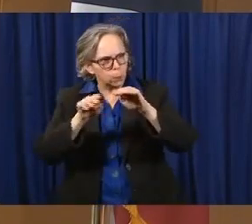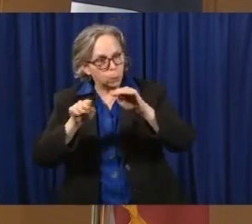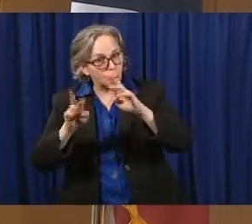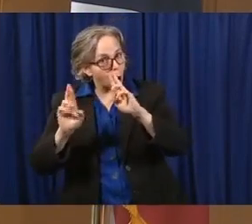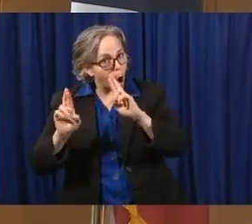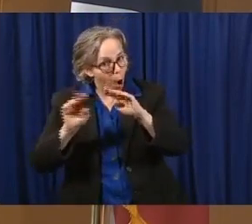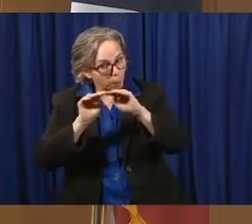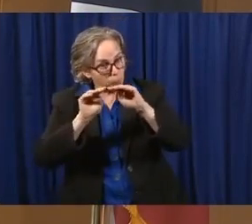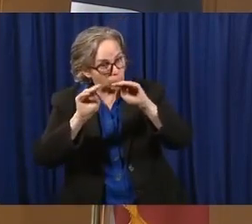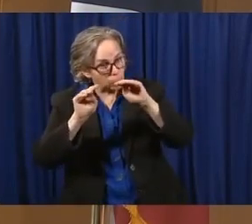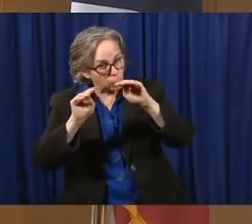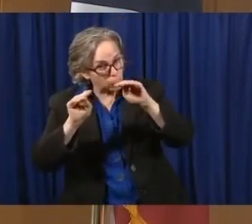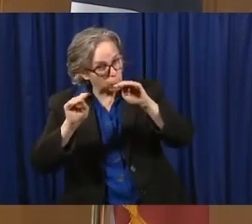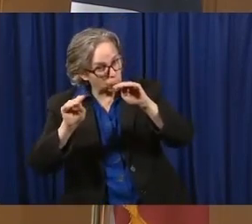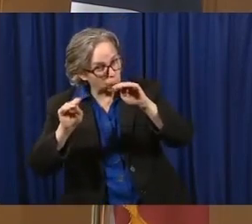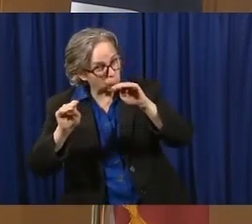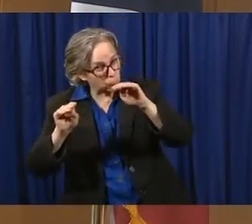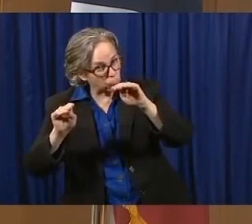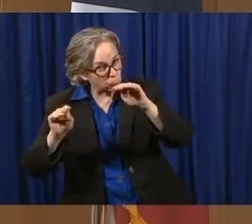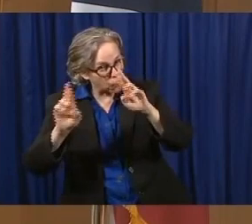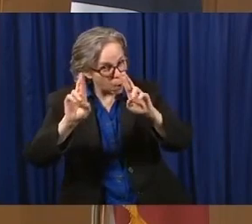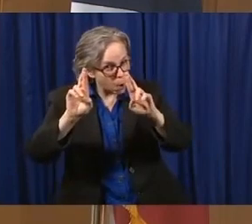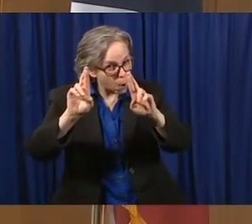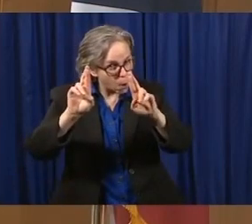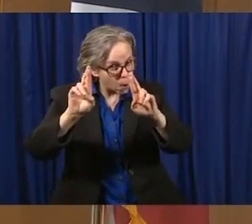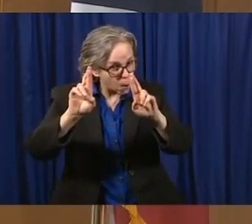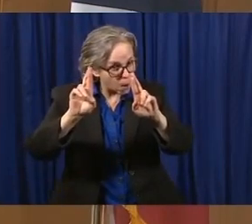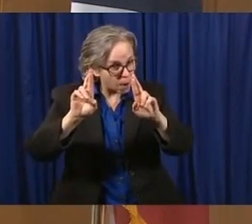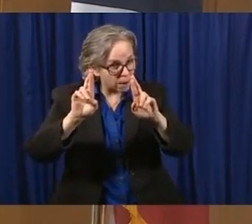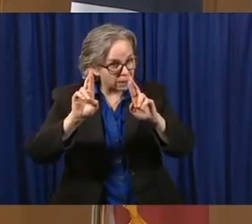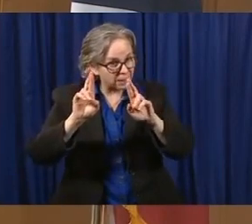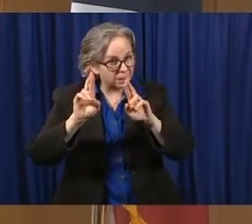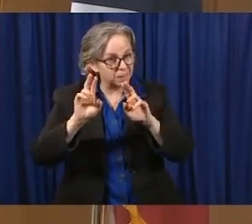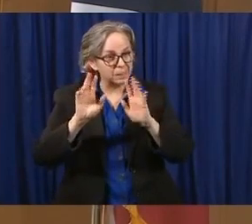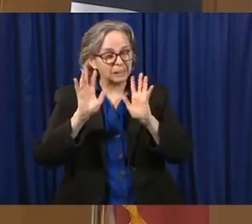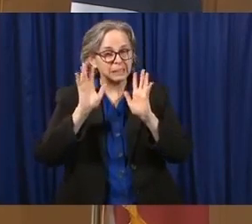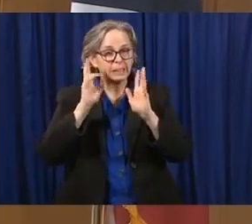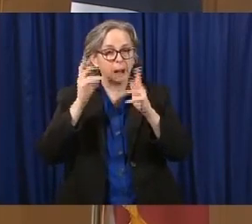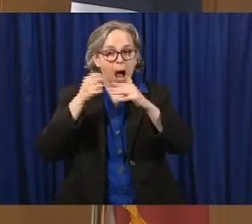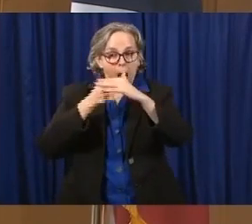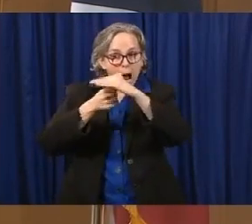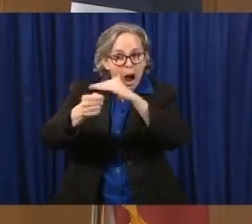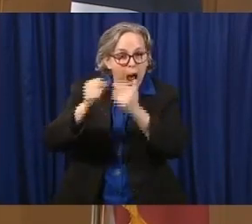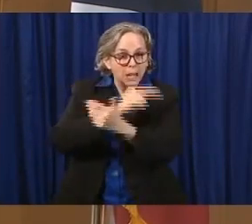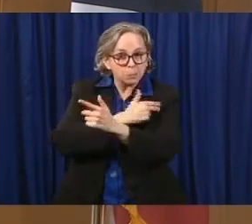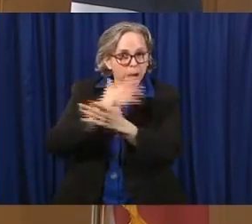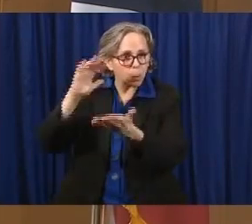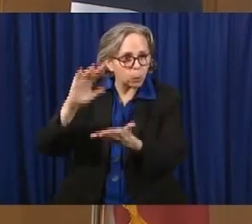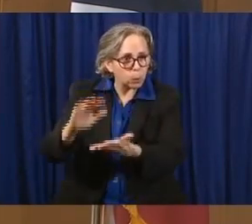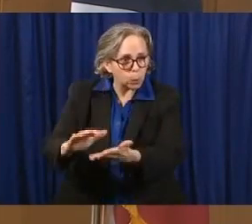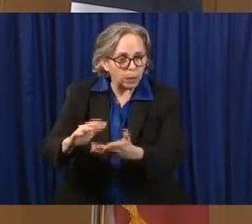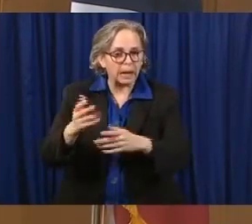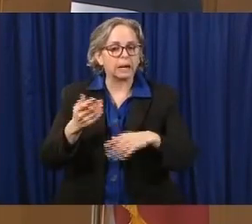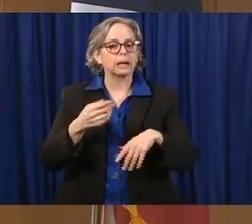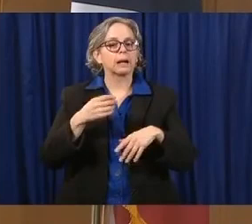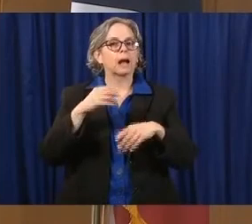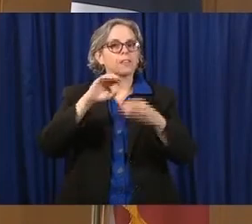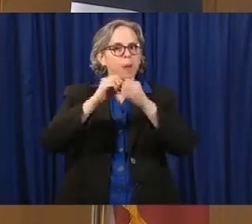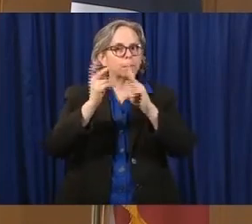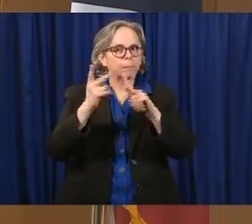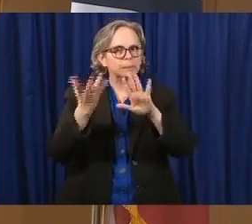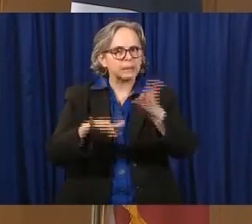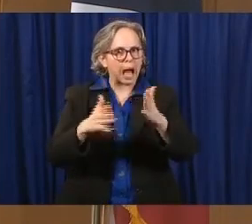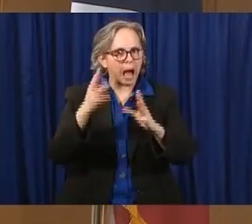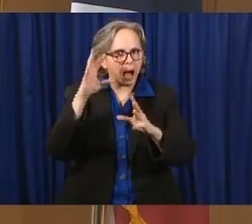start going down, and the number of people hospitalized go down. Eventually the number of people who die is going down, and it's going